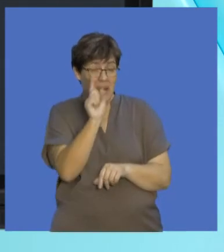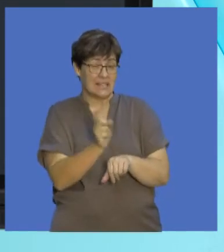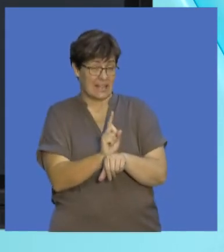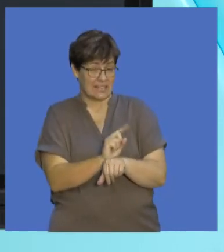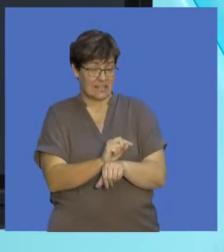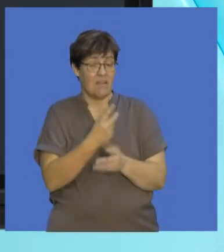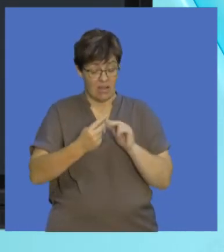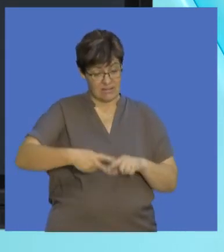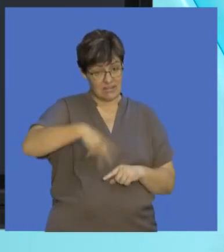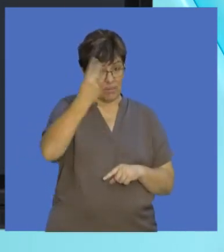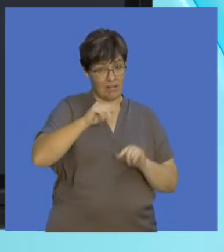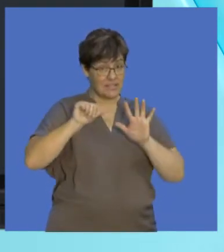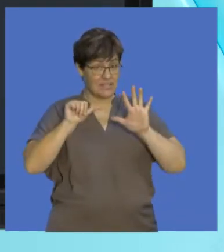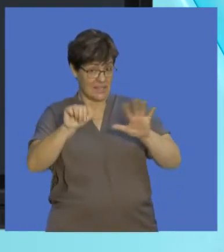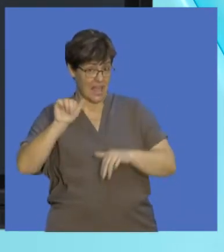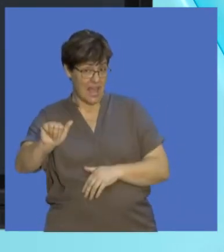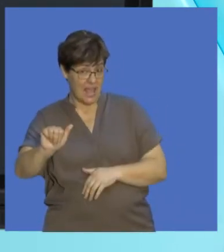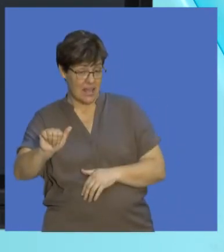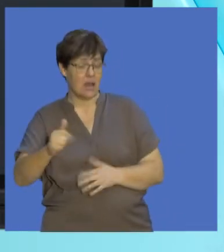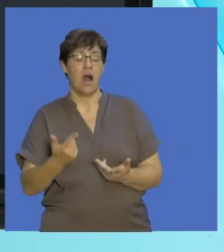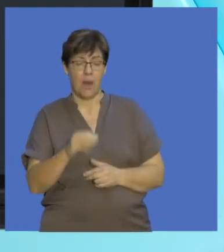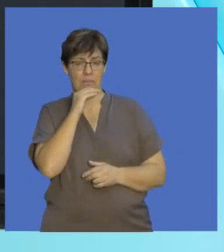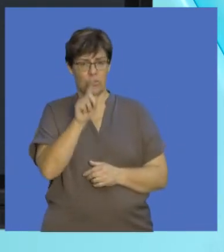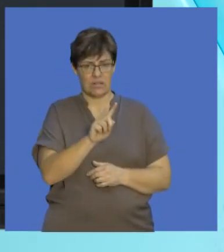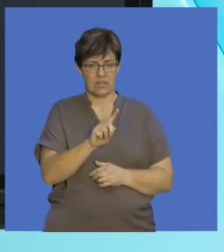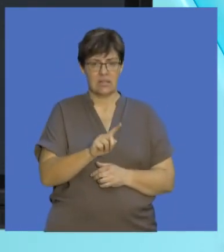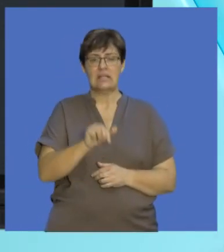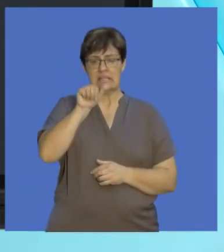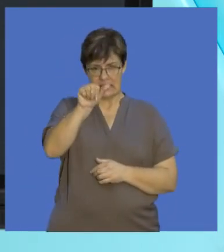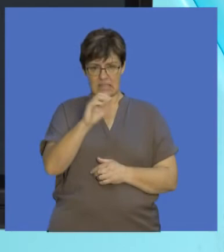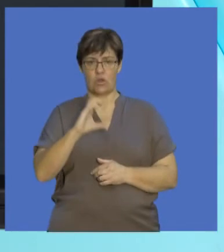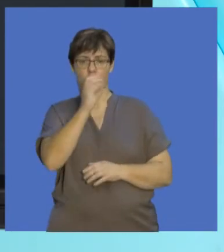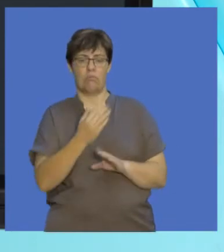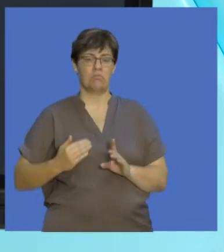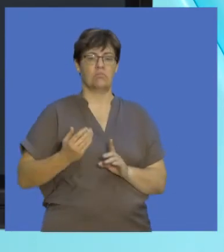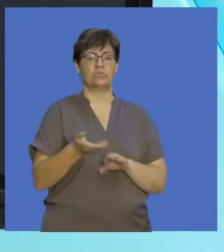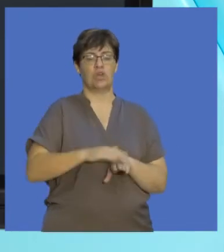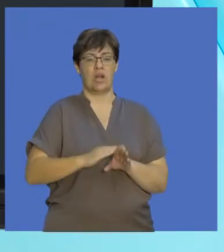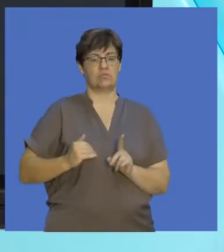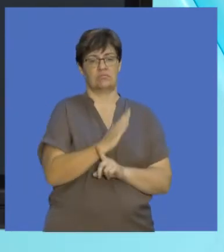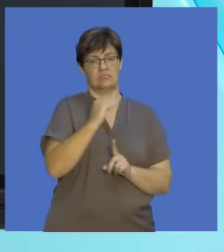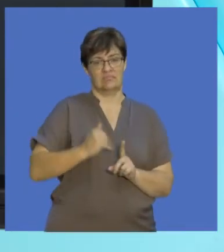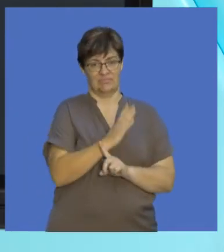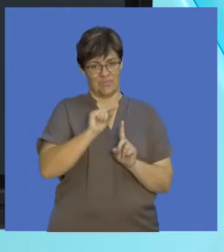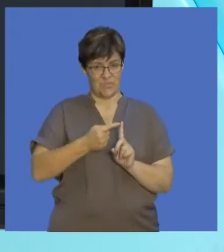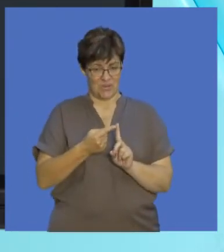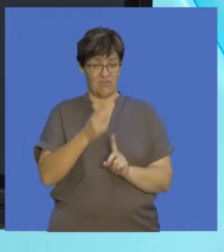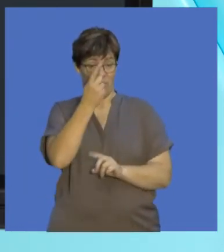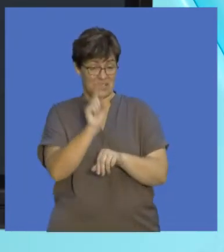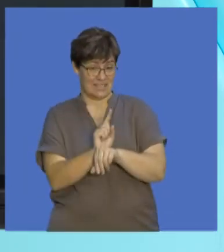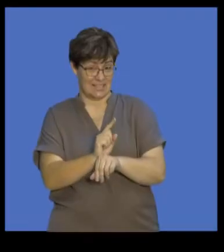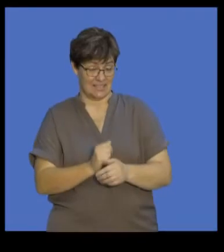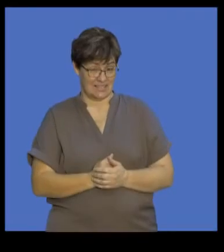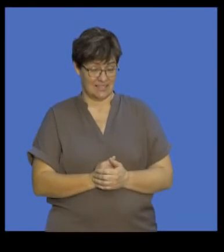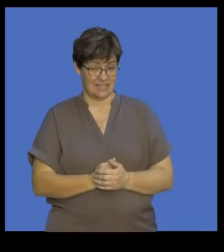if we double it to 6 amperes, what does it mean? It means there's 6 coulombs of charge passing through that point per